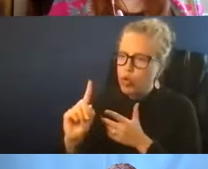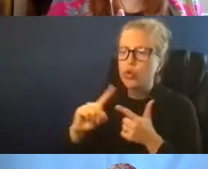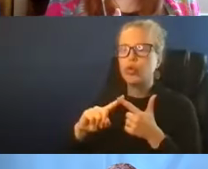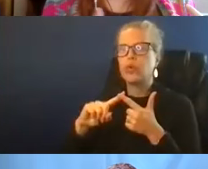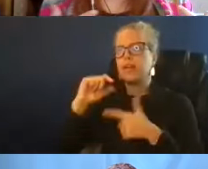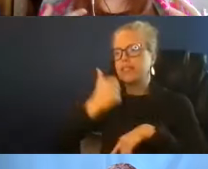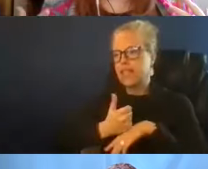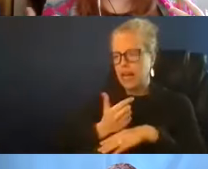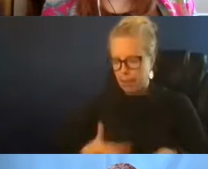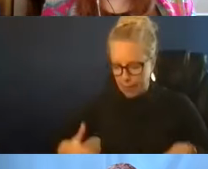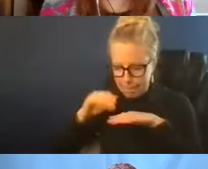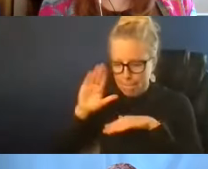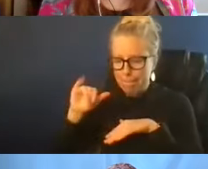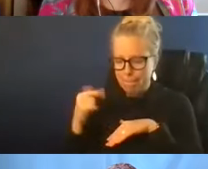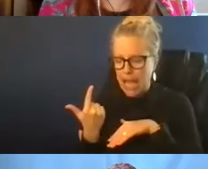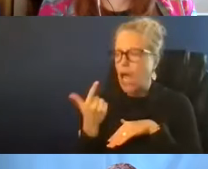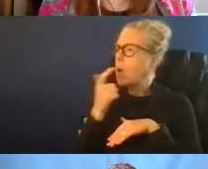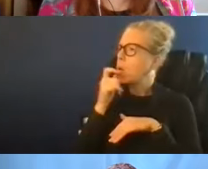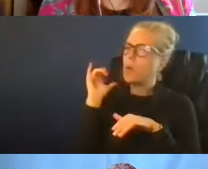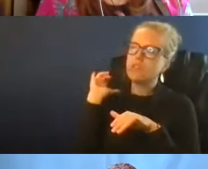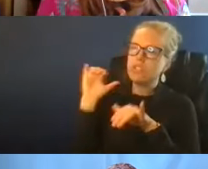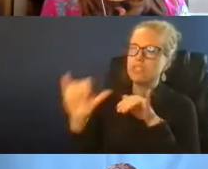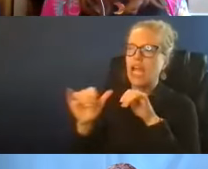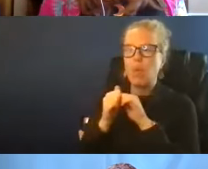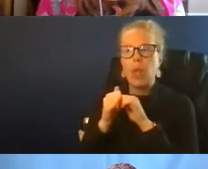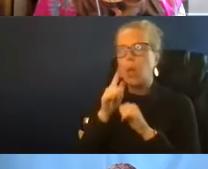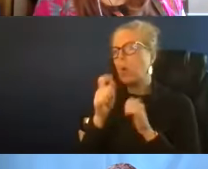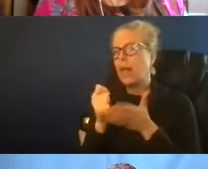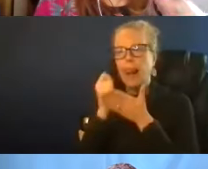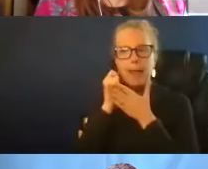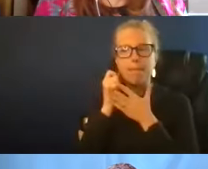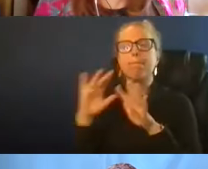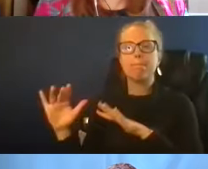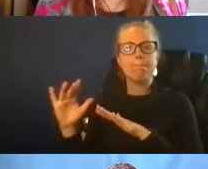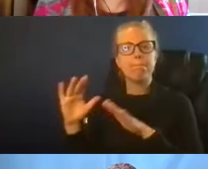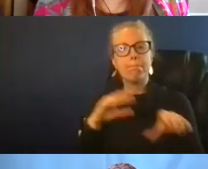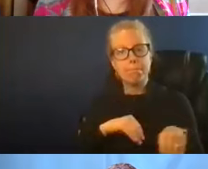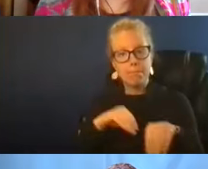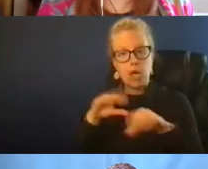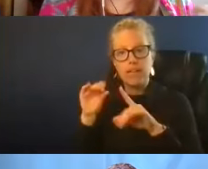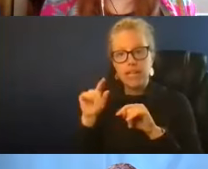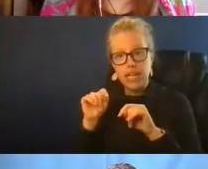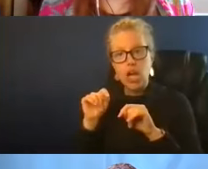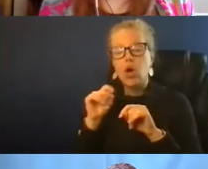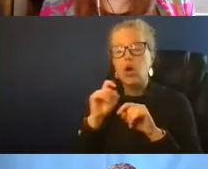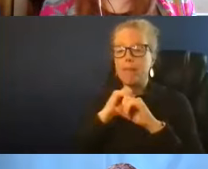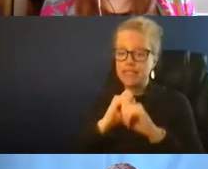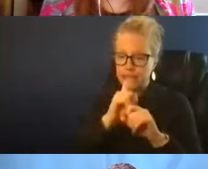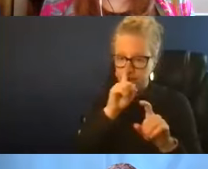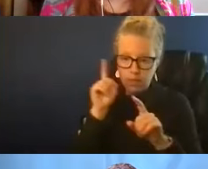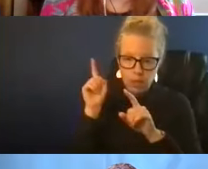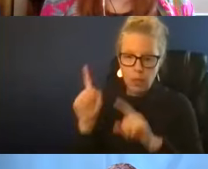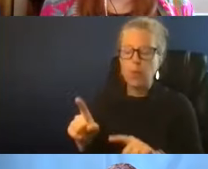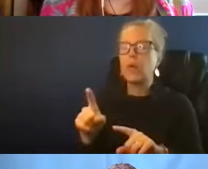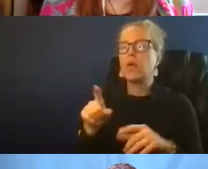a bag, on who she'll stay with, because stuff like moving out or protective orders or going into a